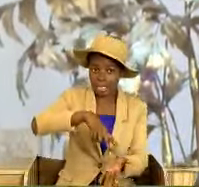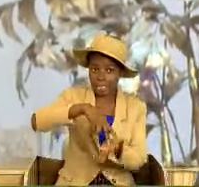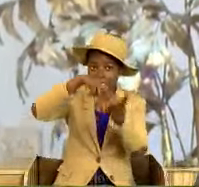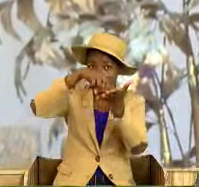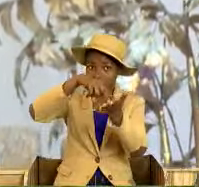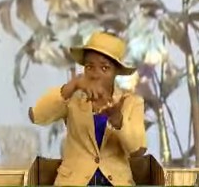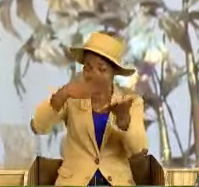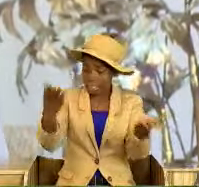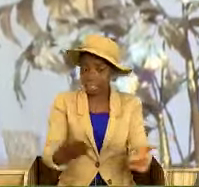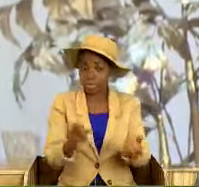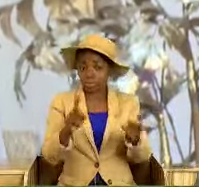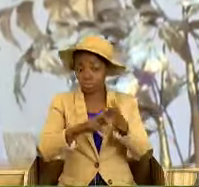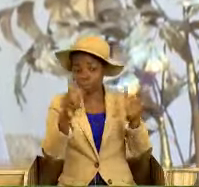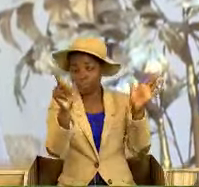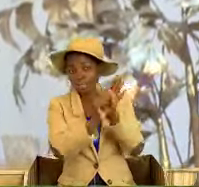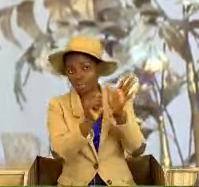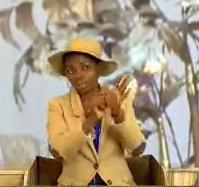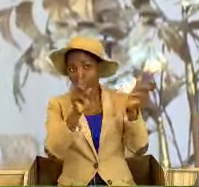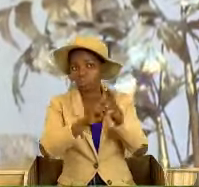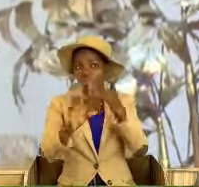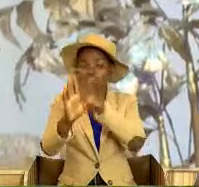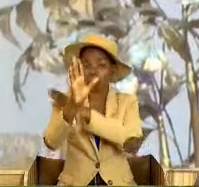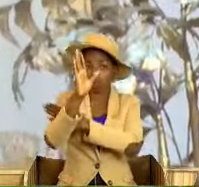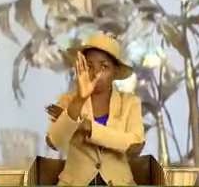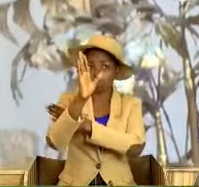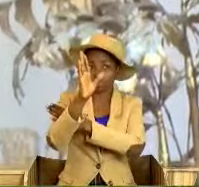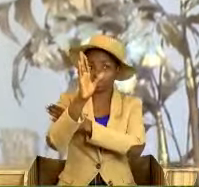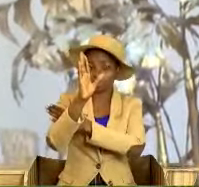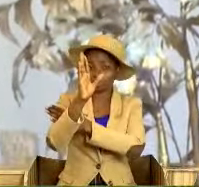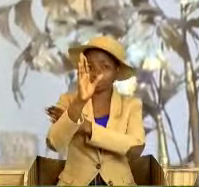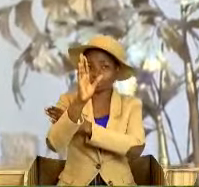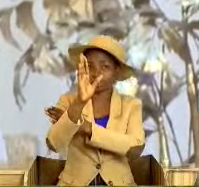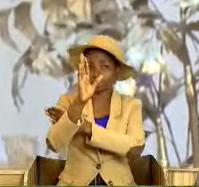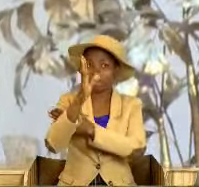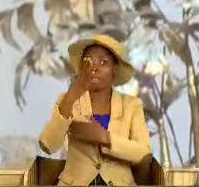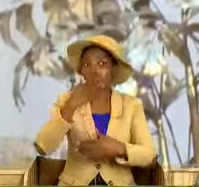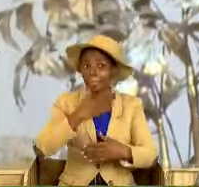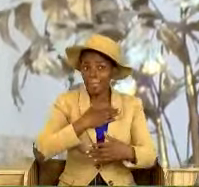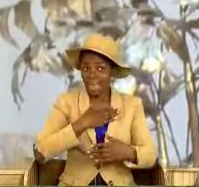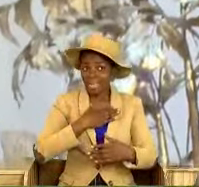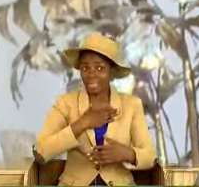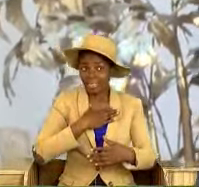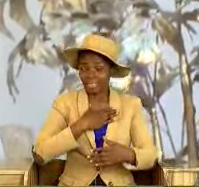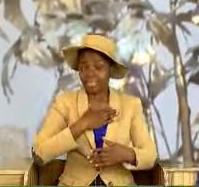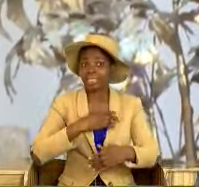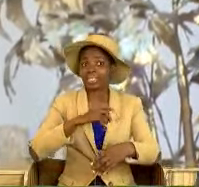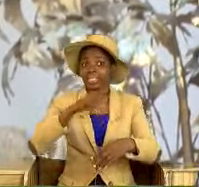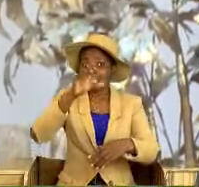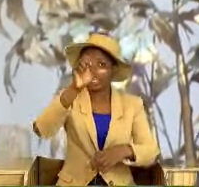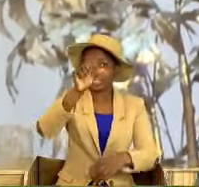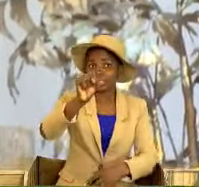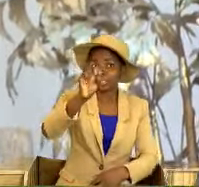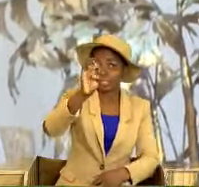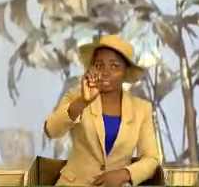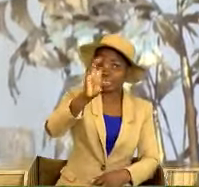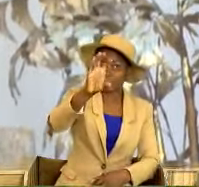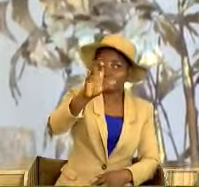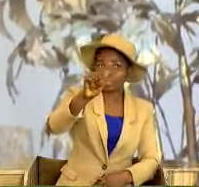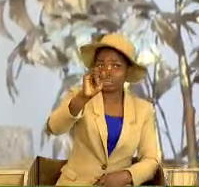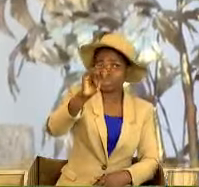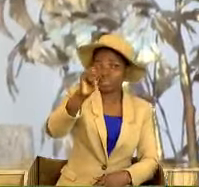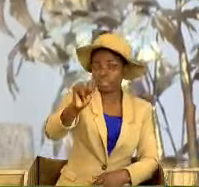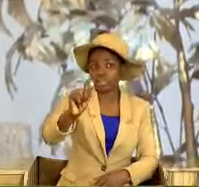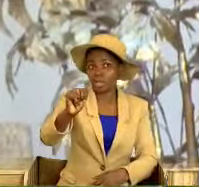I don't know my first section was to start on Tuesday that's after the Sunday the next two days but I forgot on